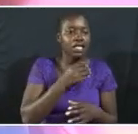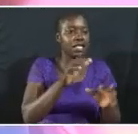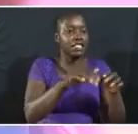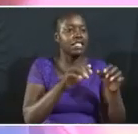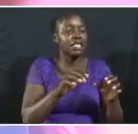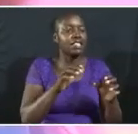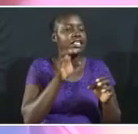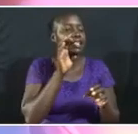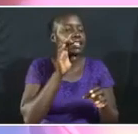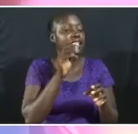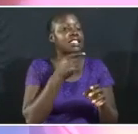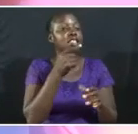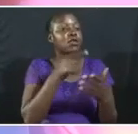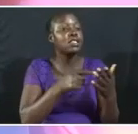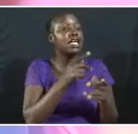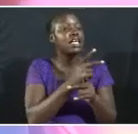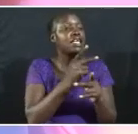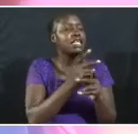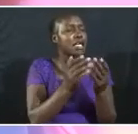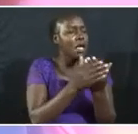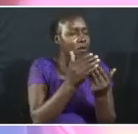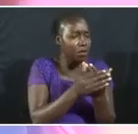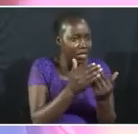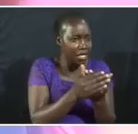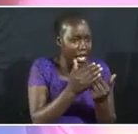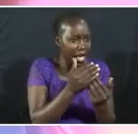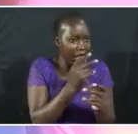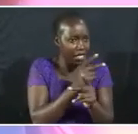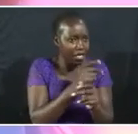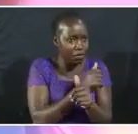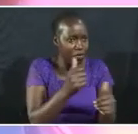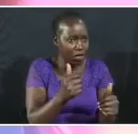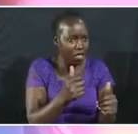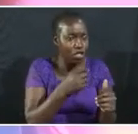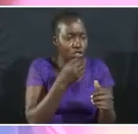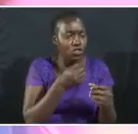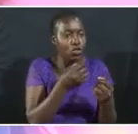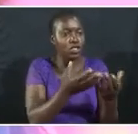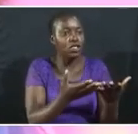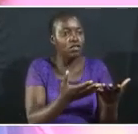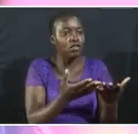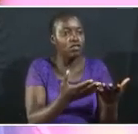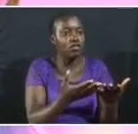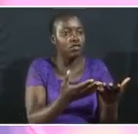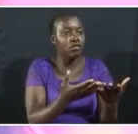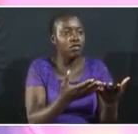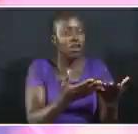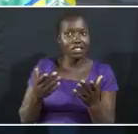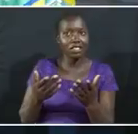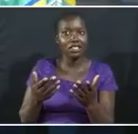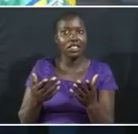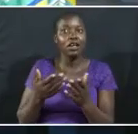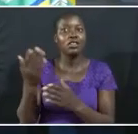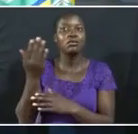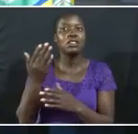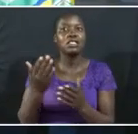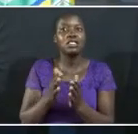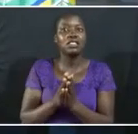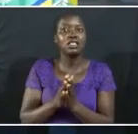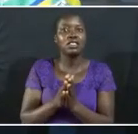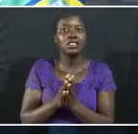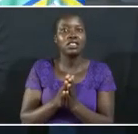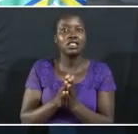he said, keep it, tend and keep it. So he gave him a home, he gave him an occupation, brought that